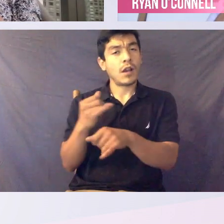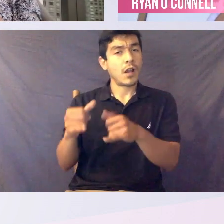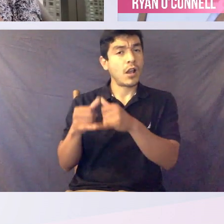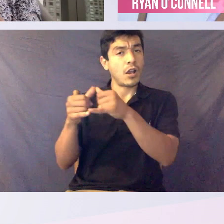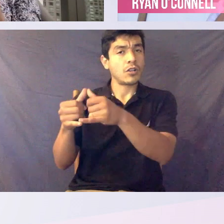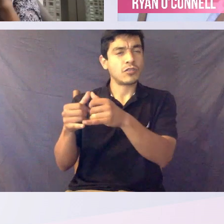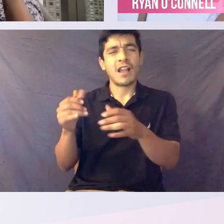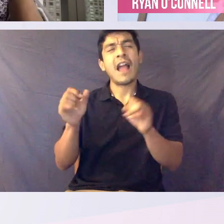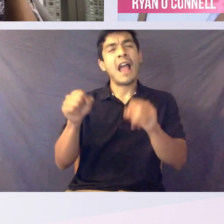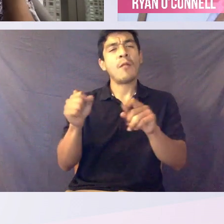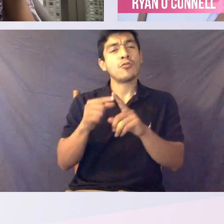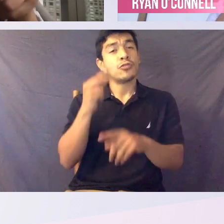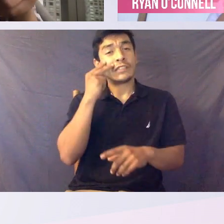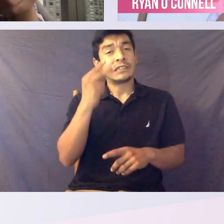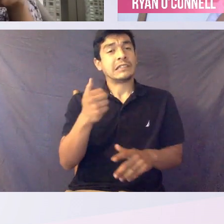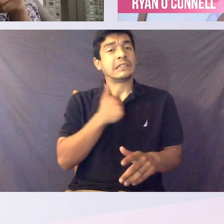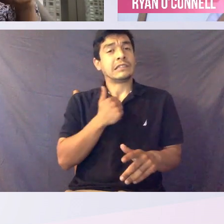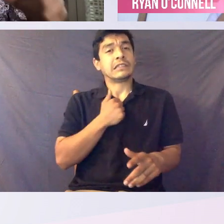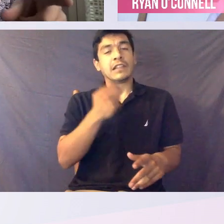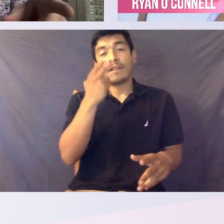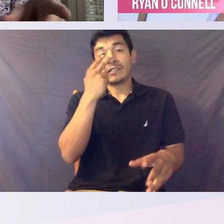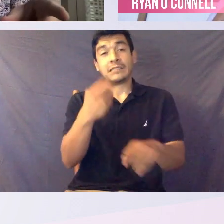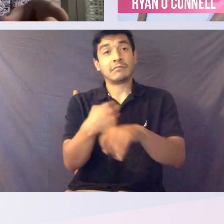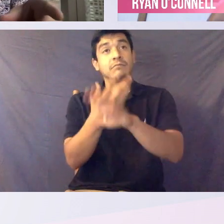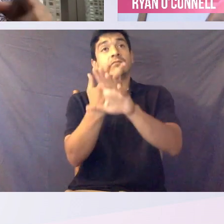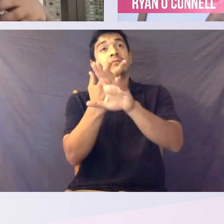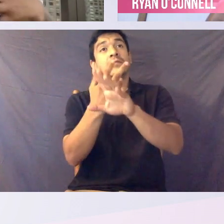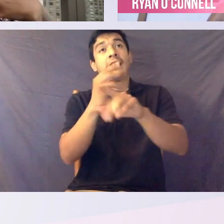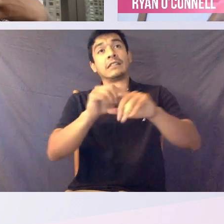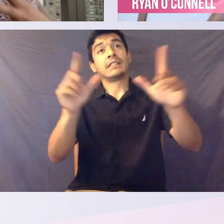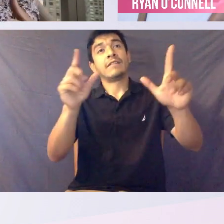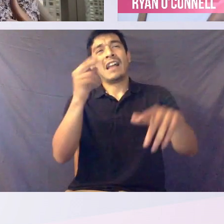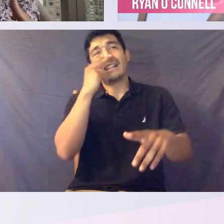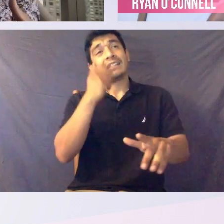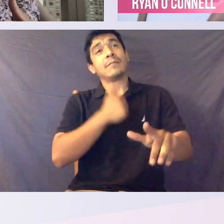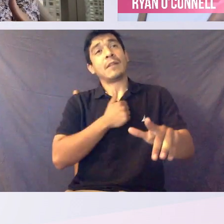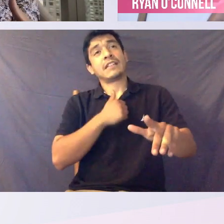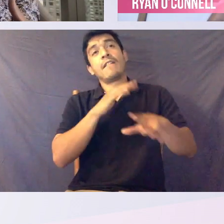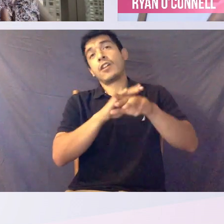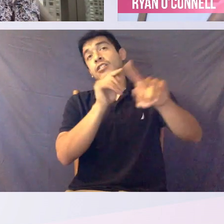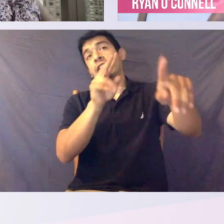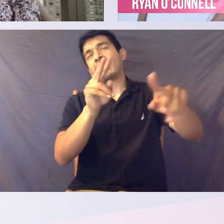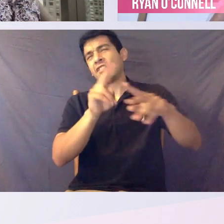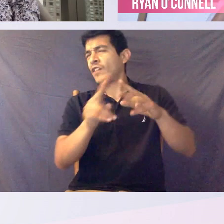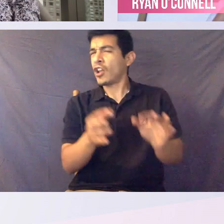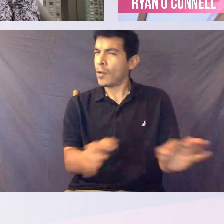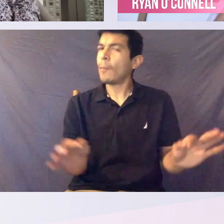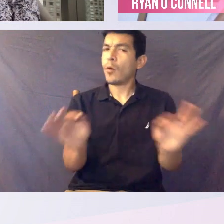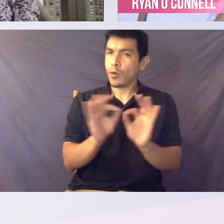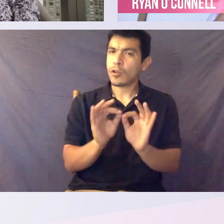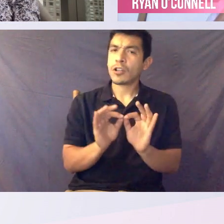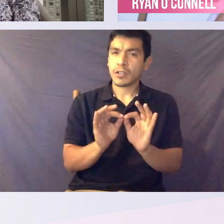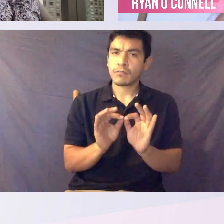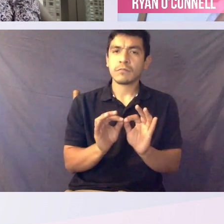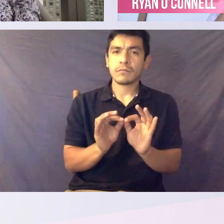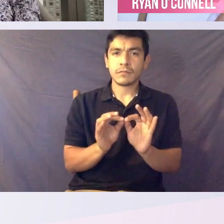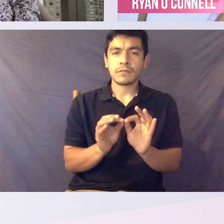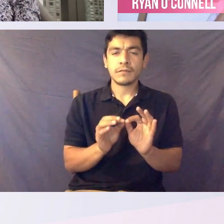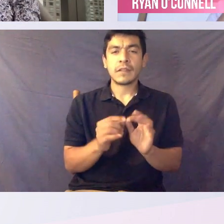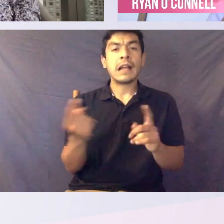turn on a television screen and say, oh, there's me, or there's a version of myself, is so critically important. You know, someone turning